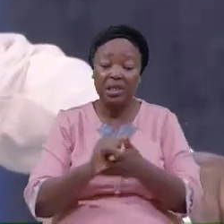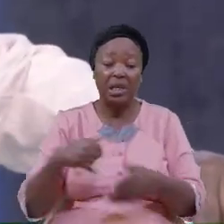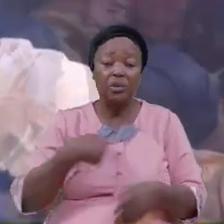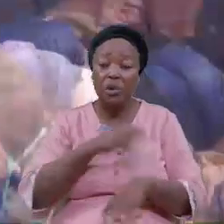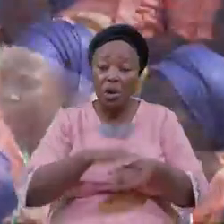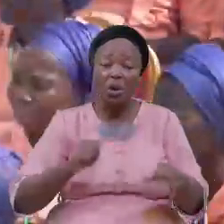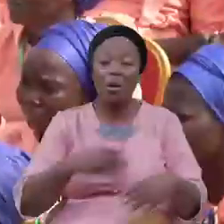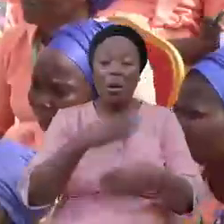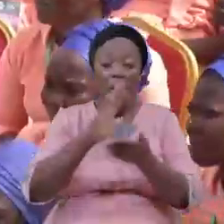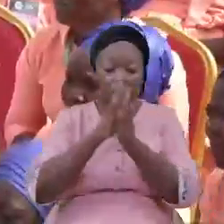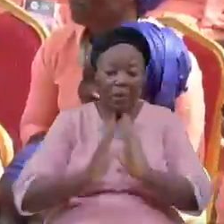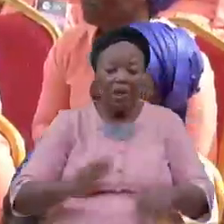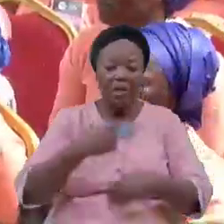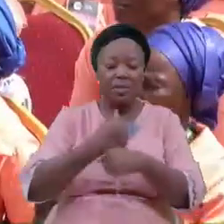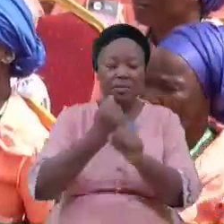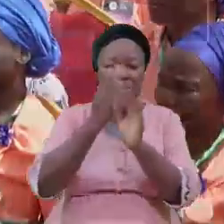peacemakers.